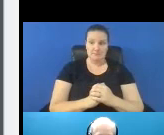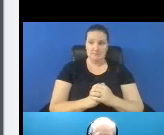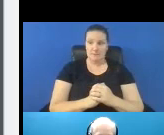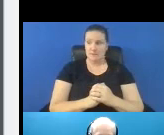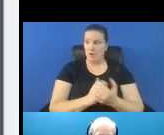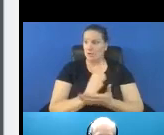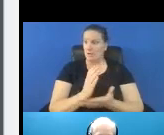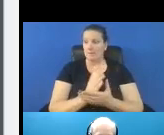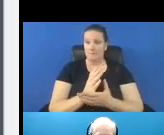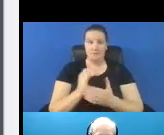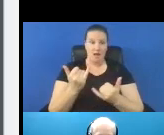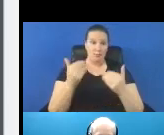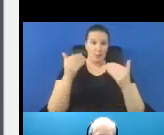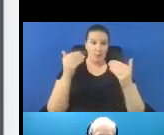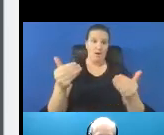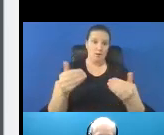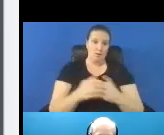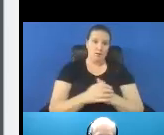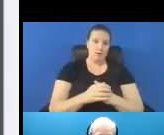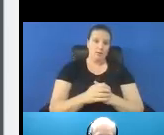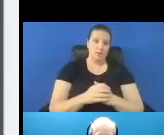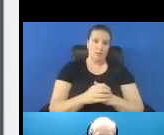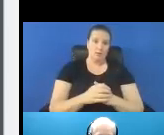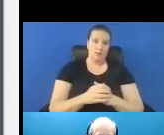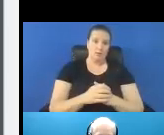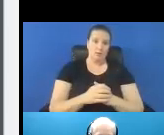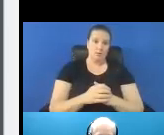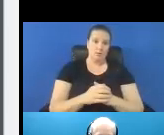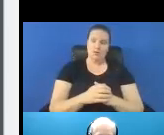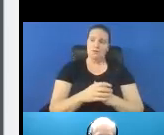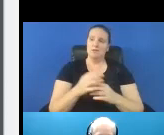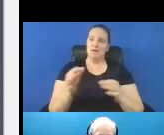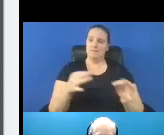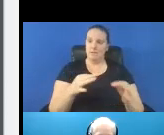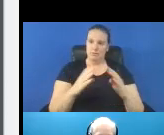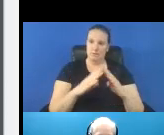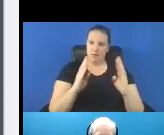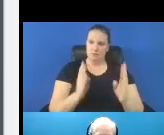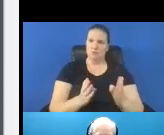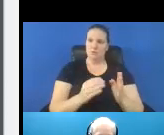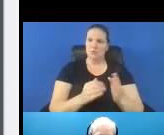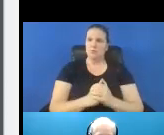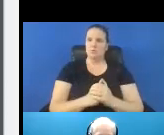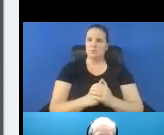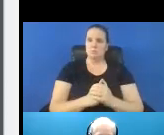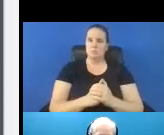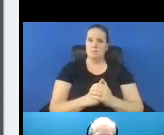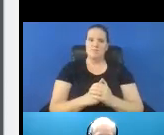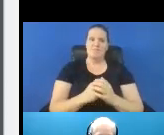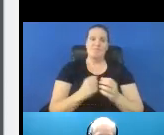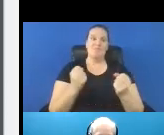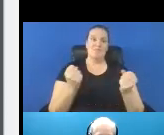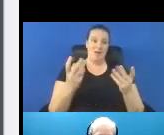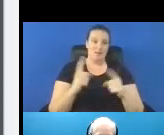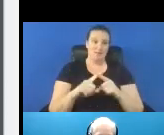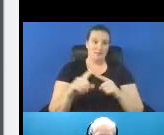All right, I'm going to go ahead and move on. F4, definition of household. So lots of different codes